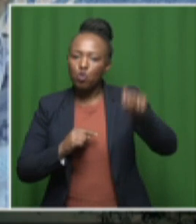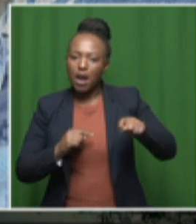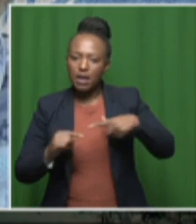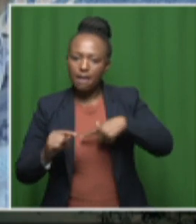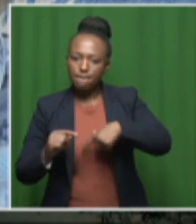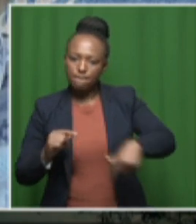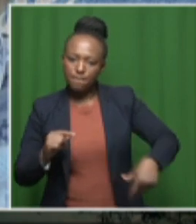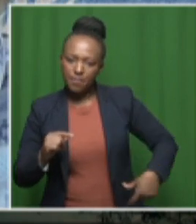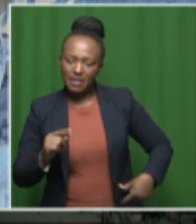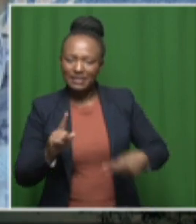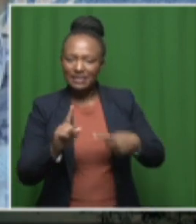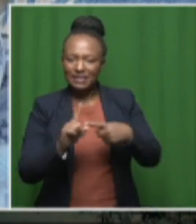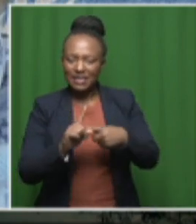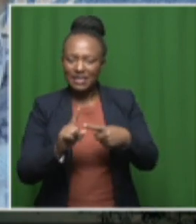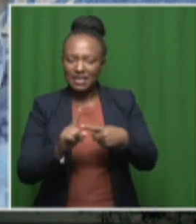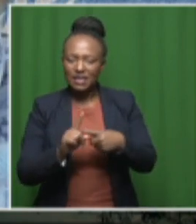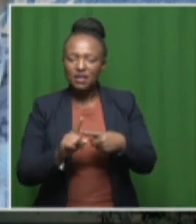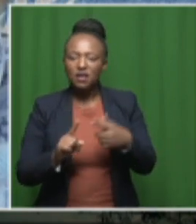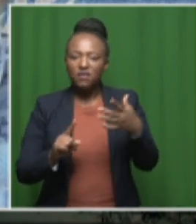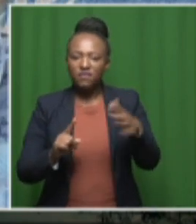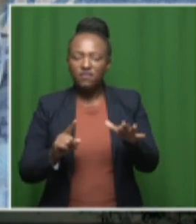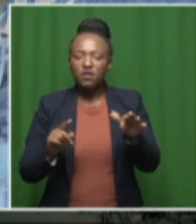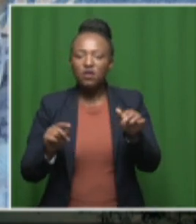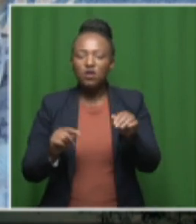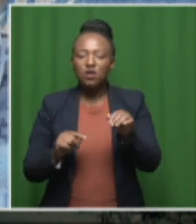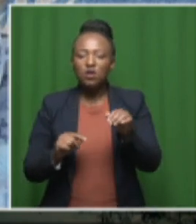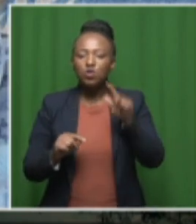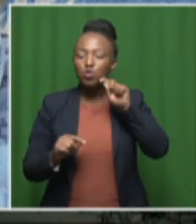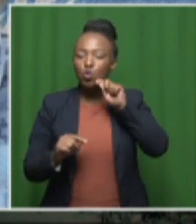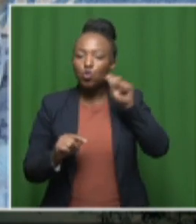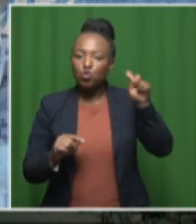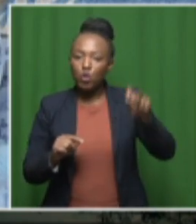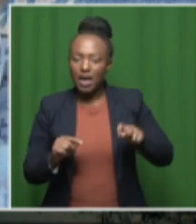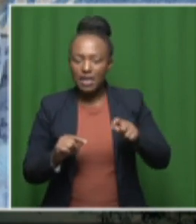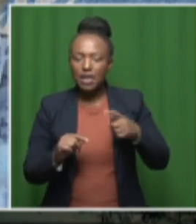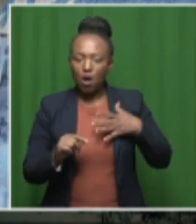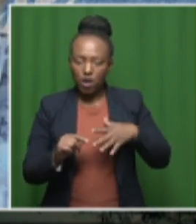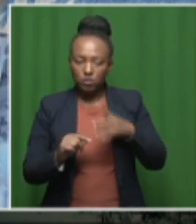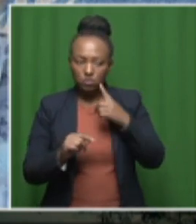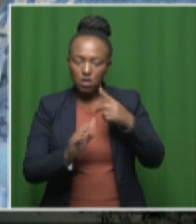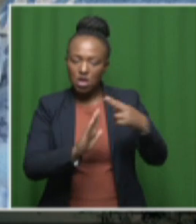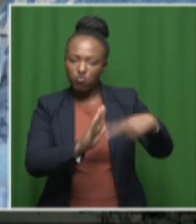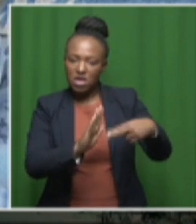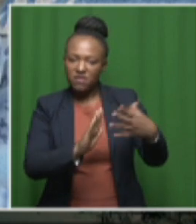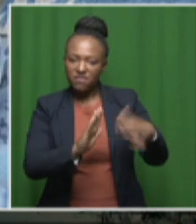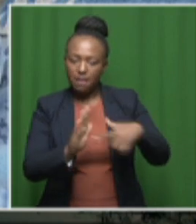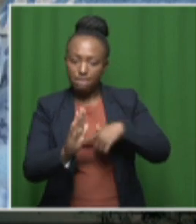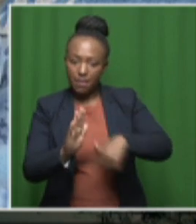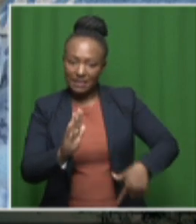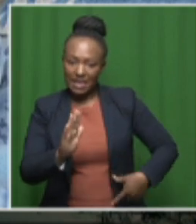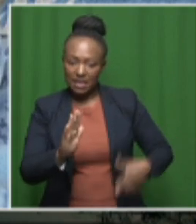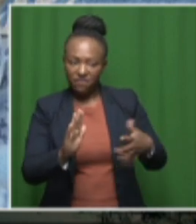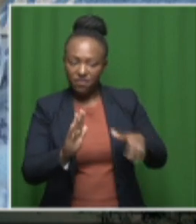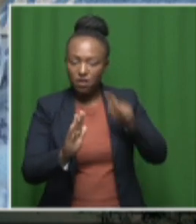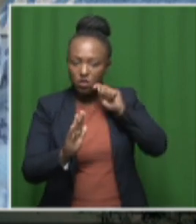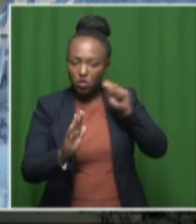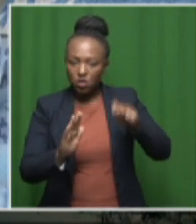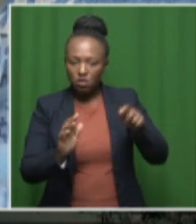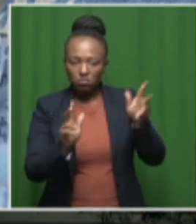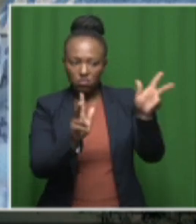Volodymyr Zelensky. Let's look at the issue on the UK. I want to read what he had to say about it. It was just a quote to take from